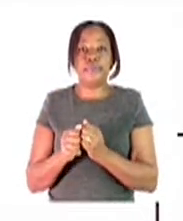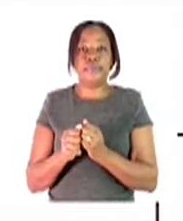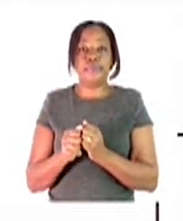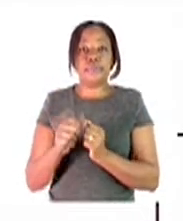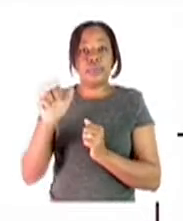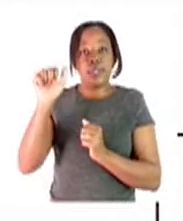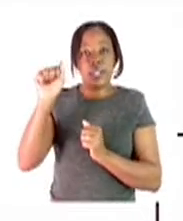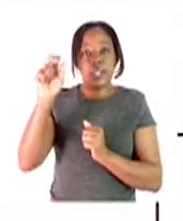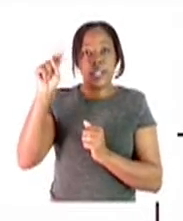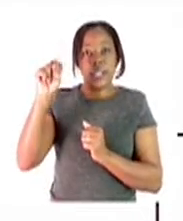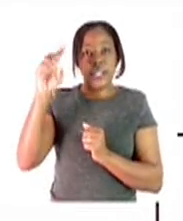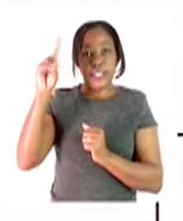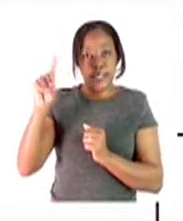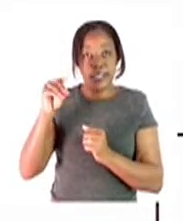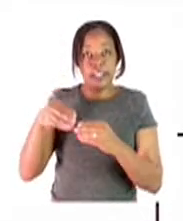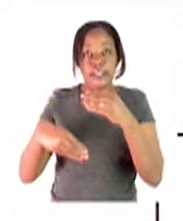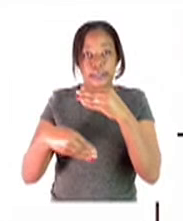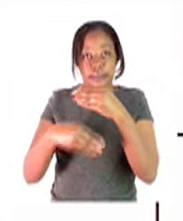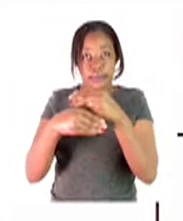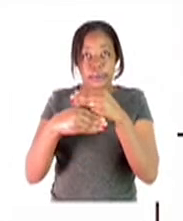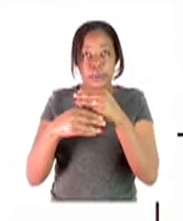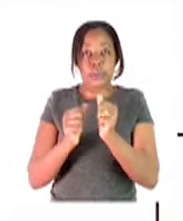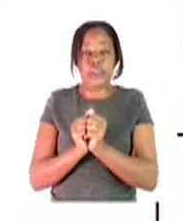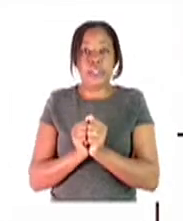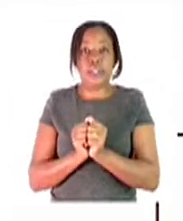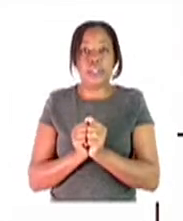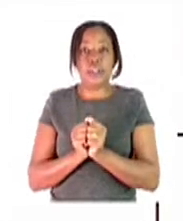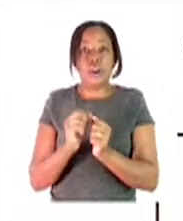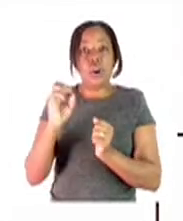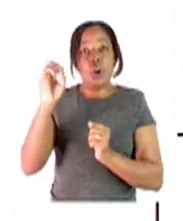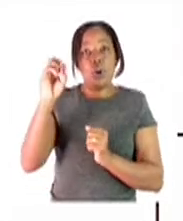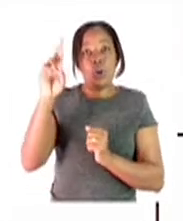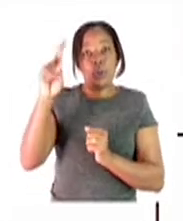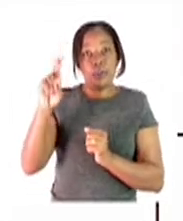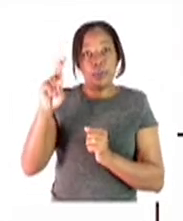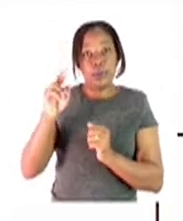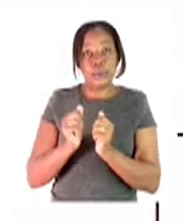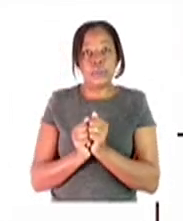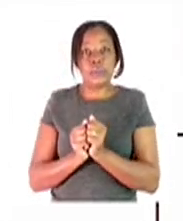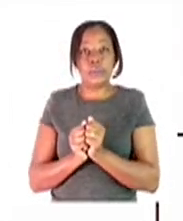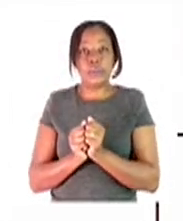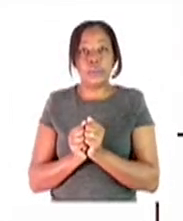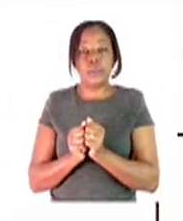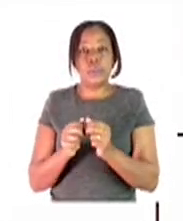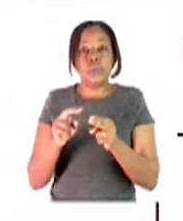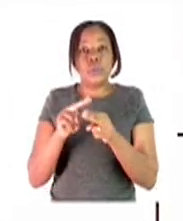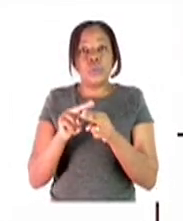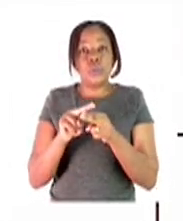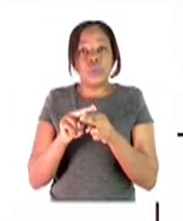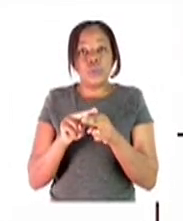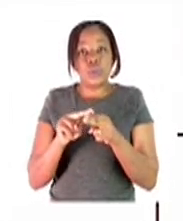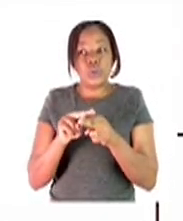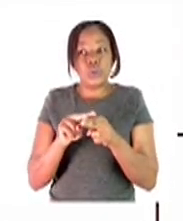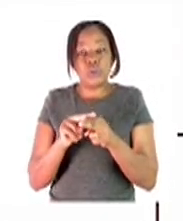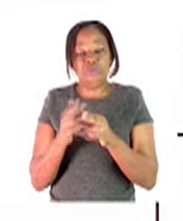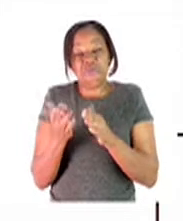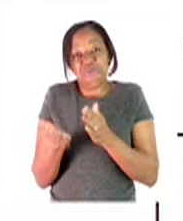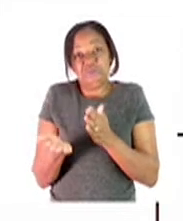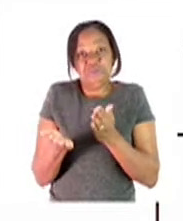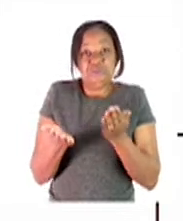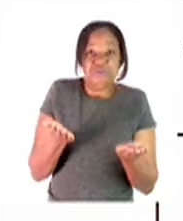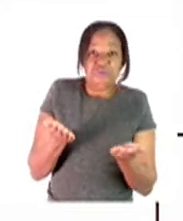some information. What about or? Or is when you are given options, this or